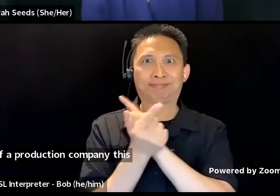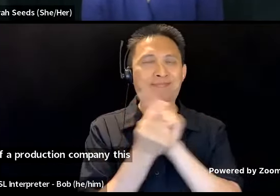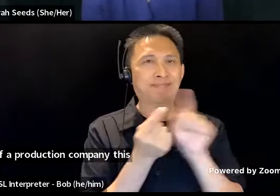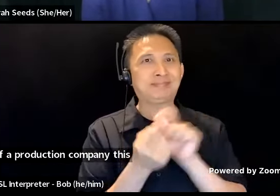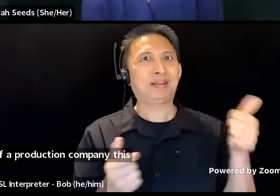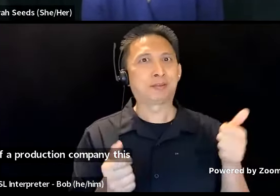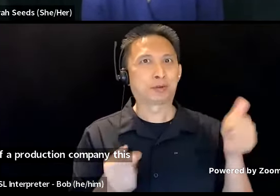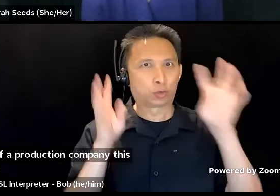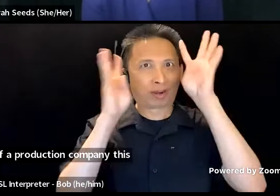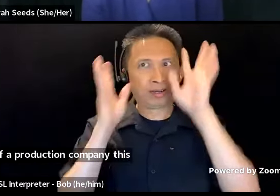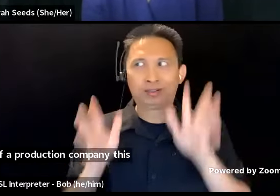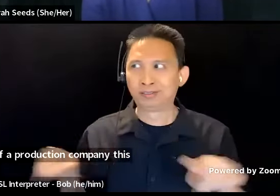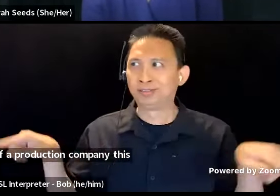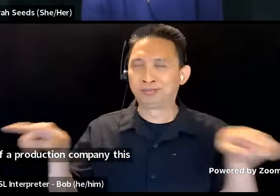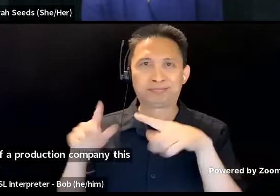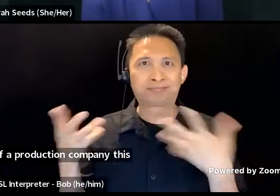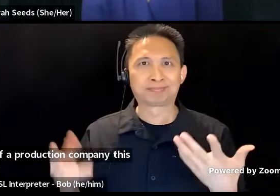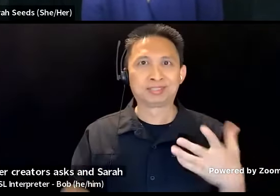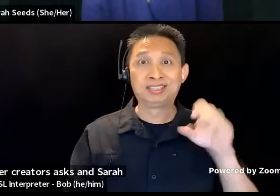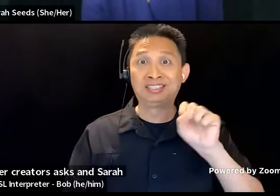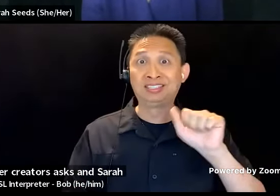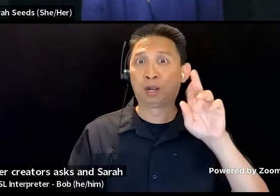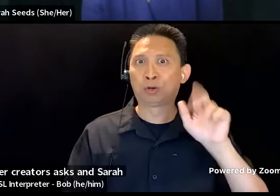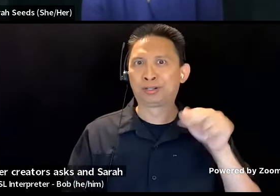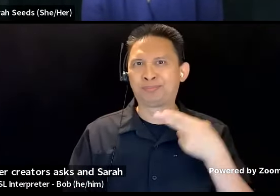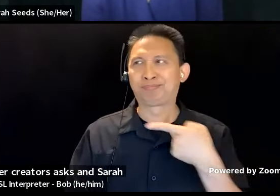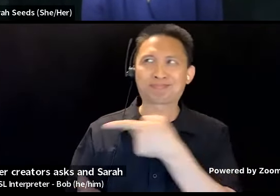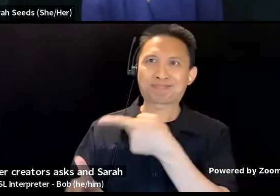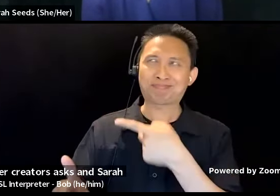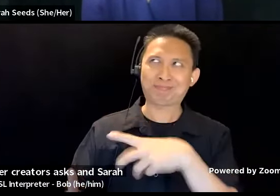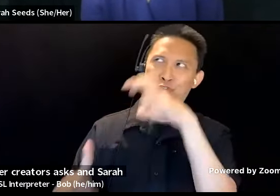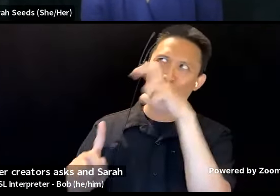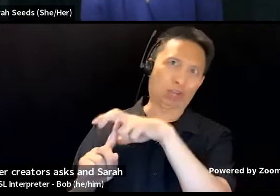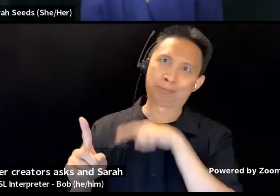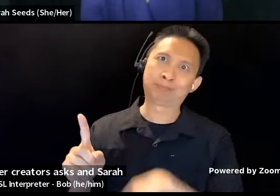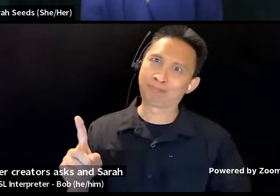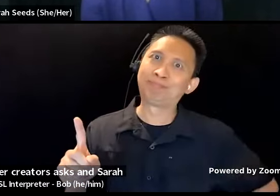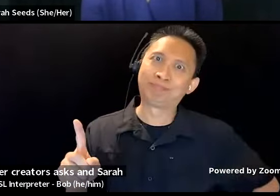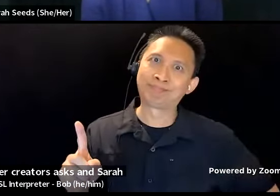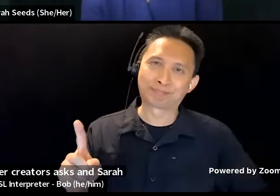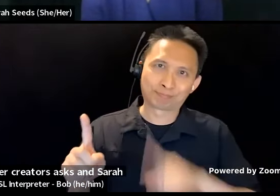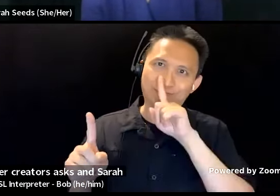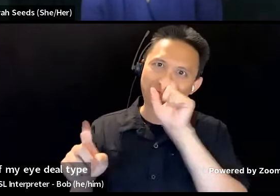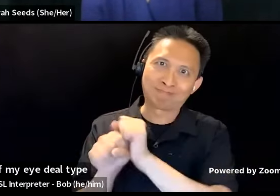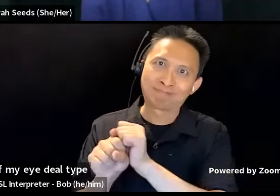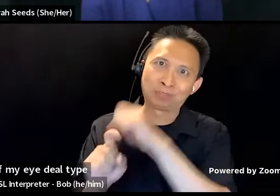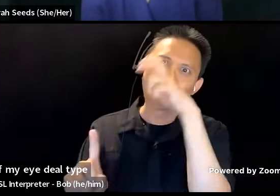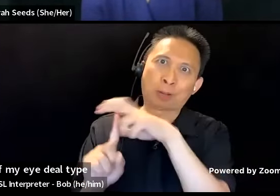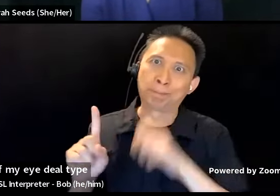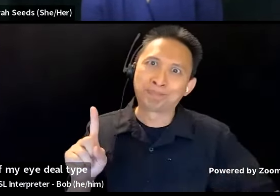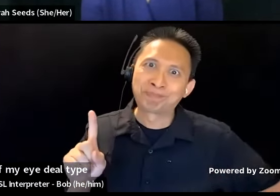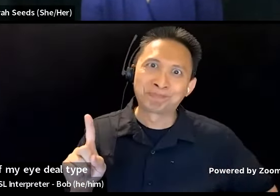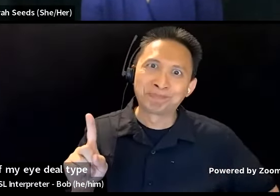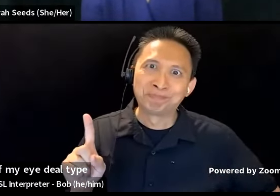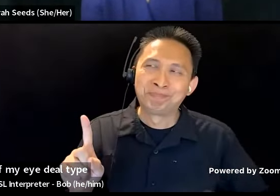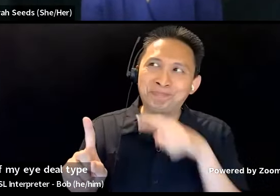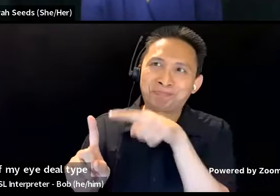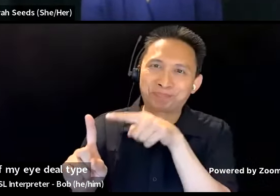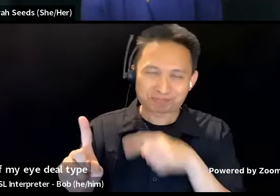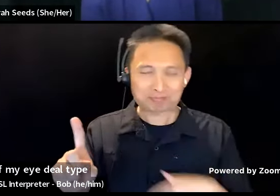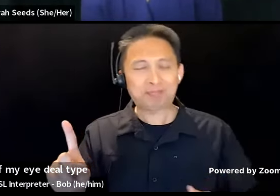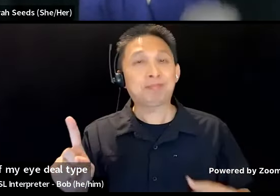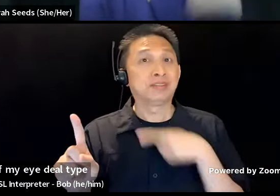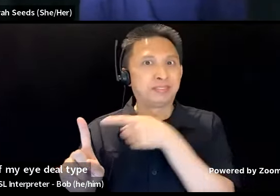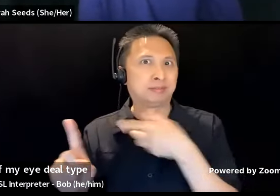a wonderful example of my ideal type of creator. You know, you have to know on some level that you're hiring a producer for a